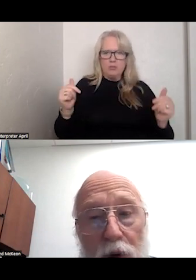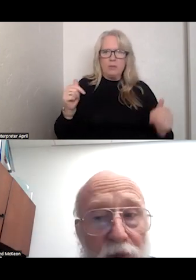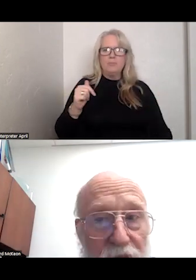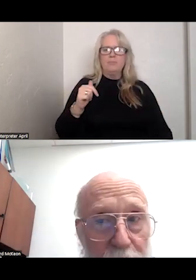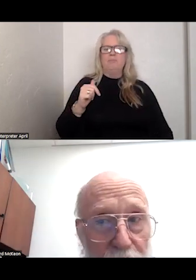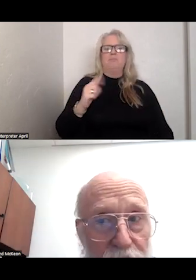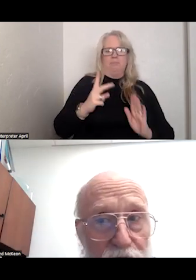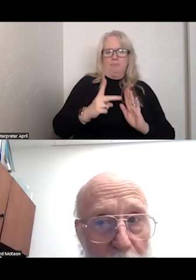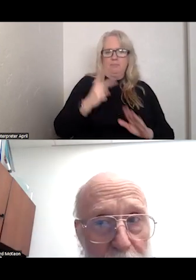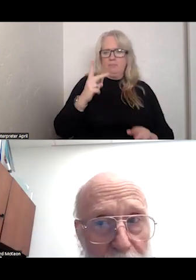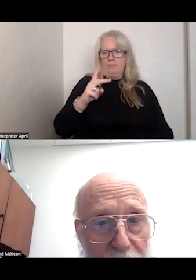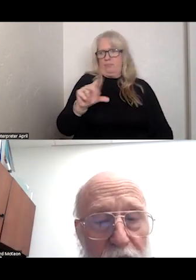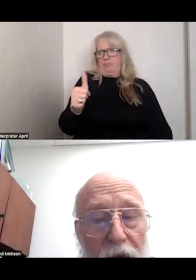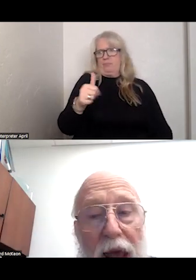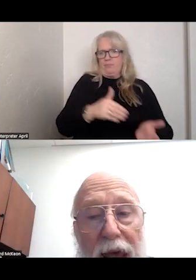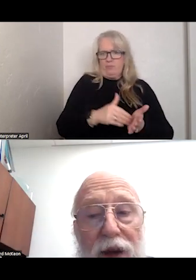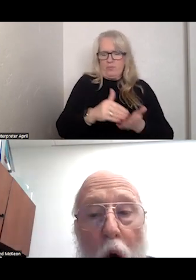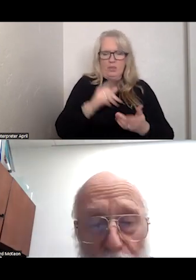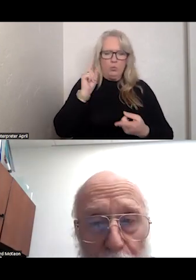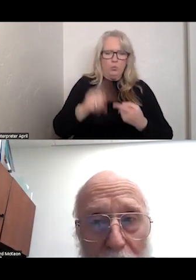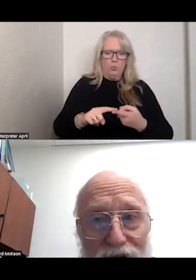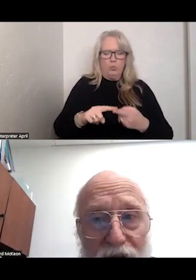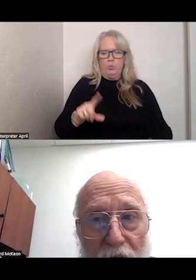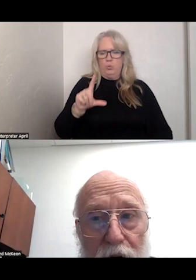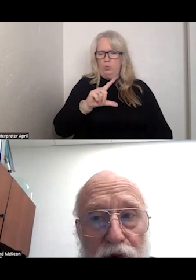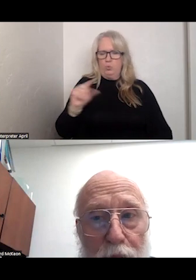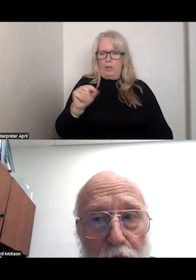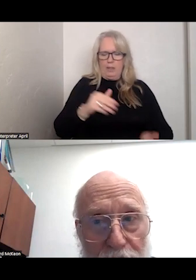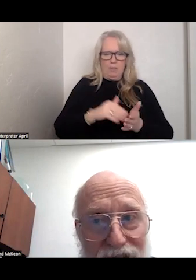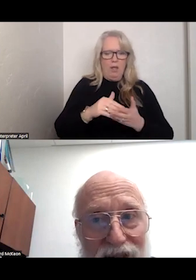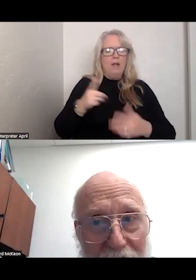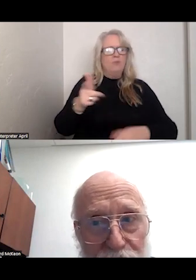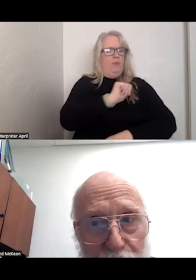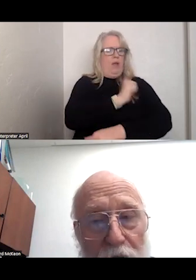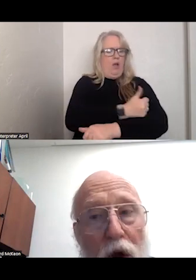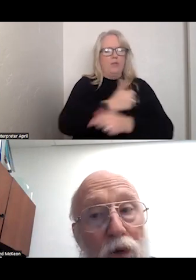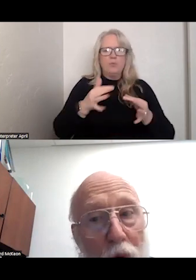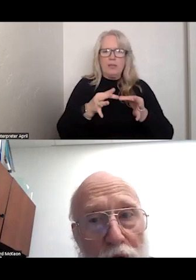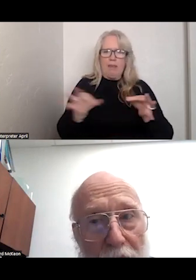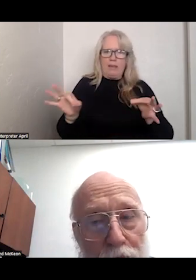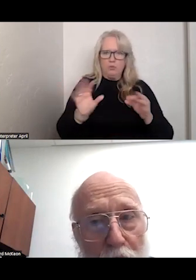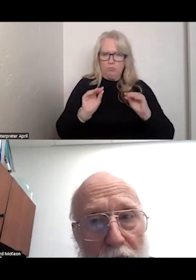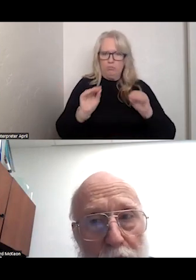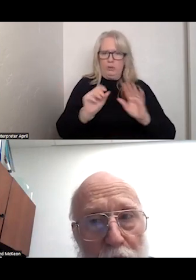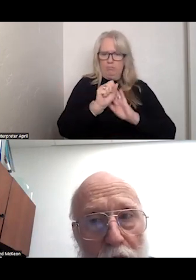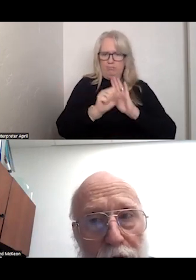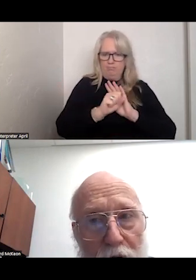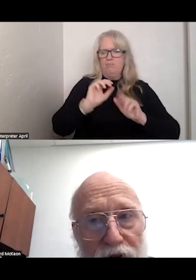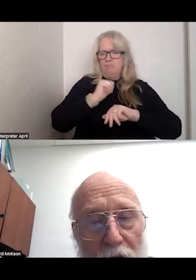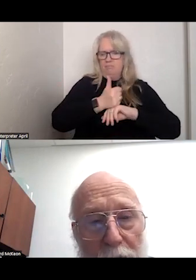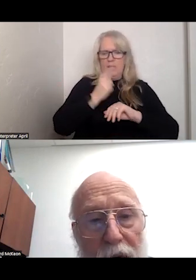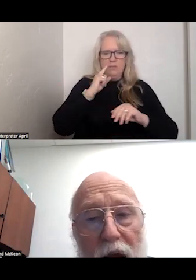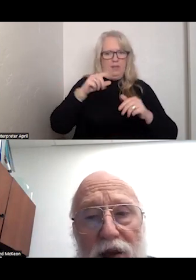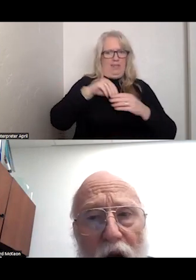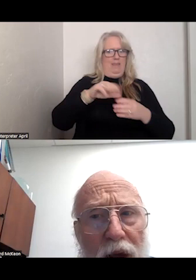got doubled from 10 million to 20 million, and authorizing language was put into statute for that program for the